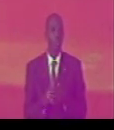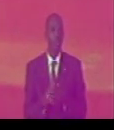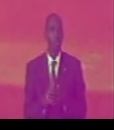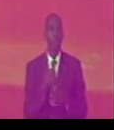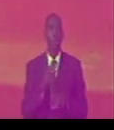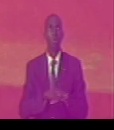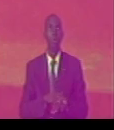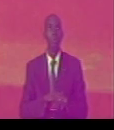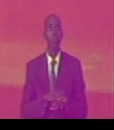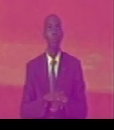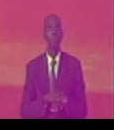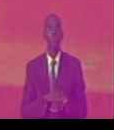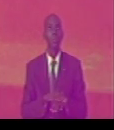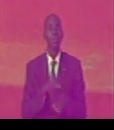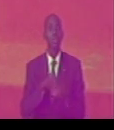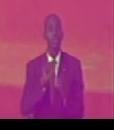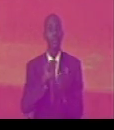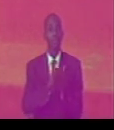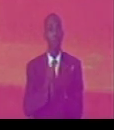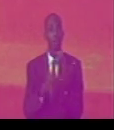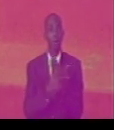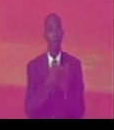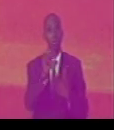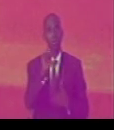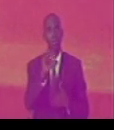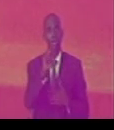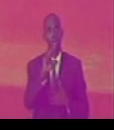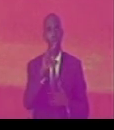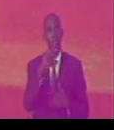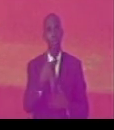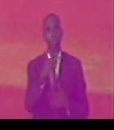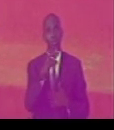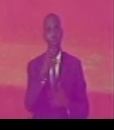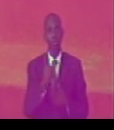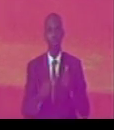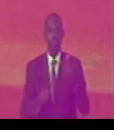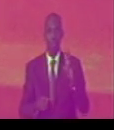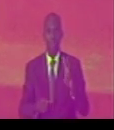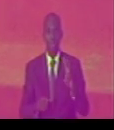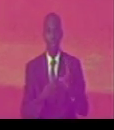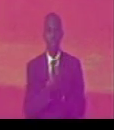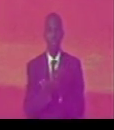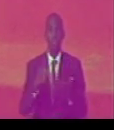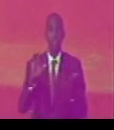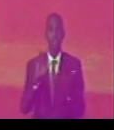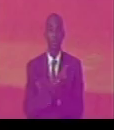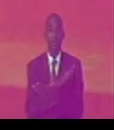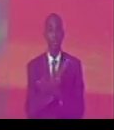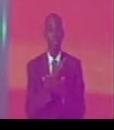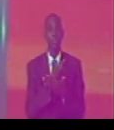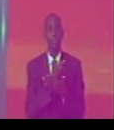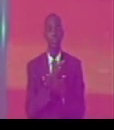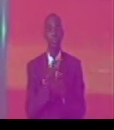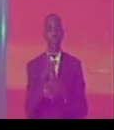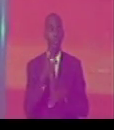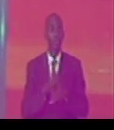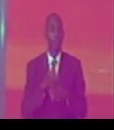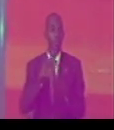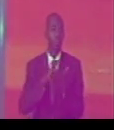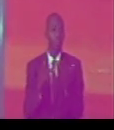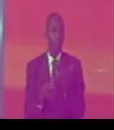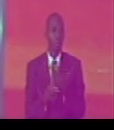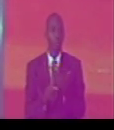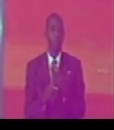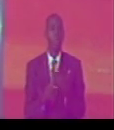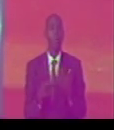treatment. Then on the 26th of August, Divine Solution Crusade,